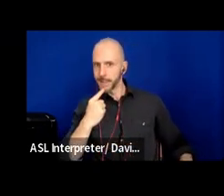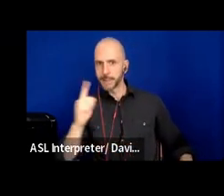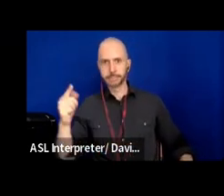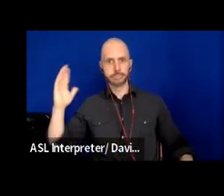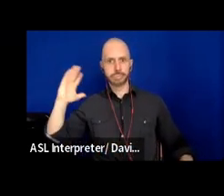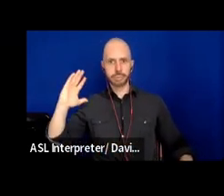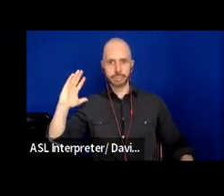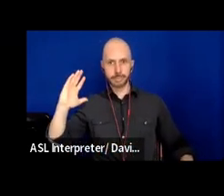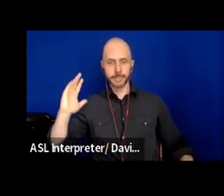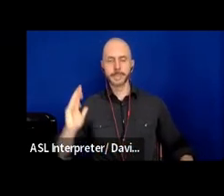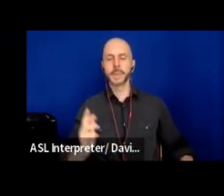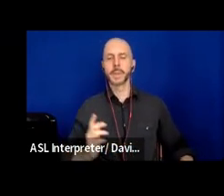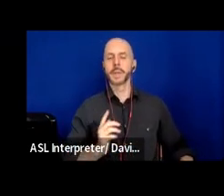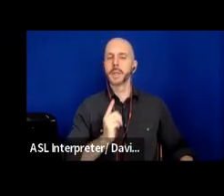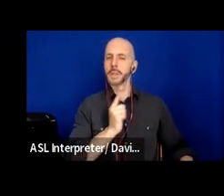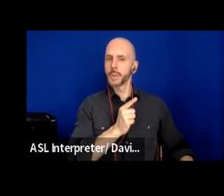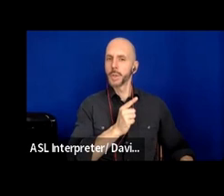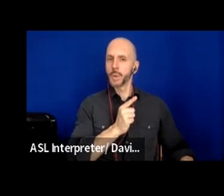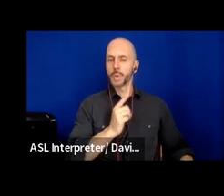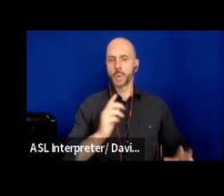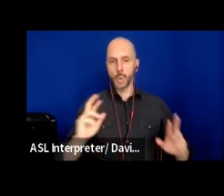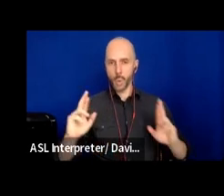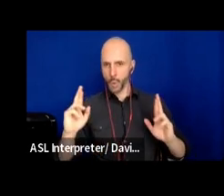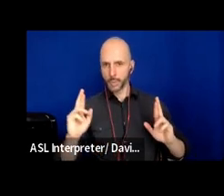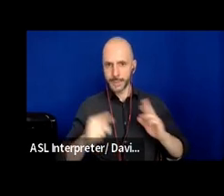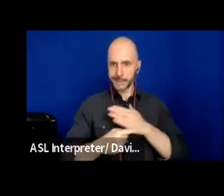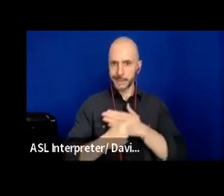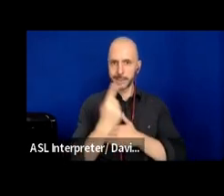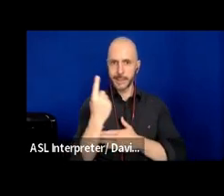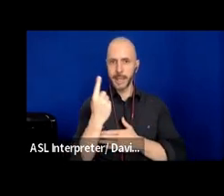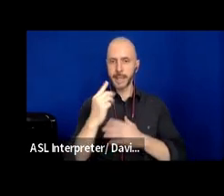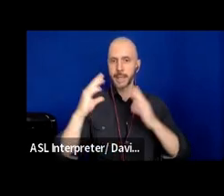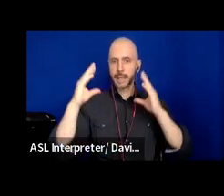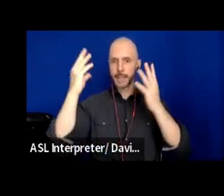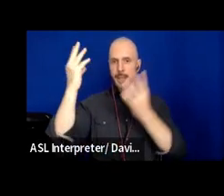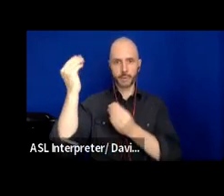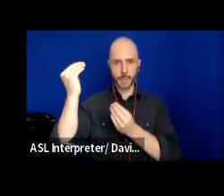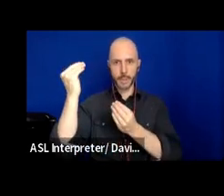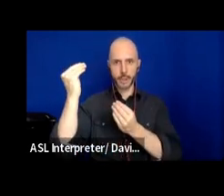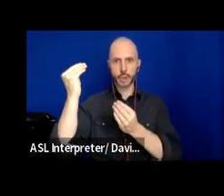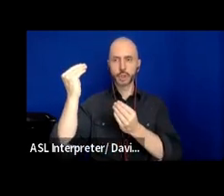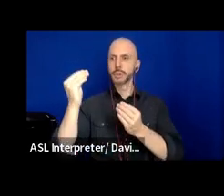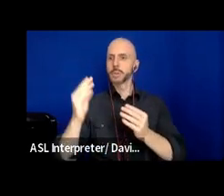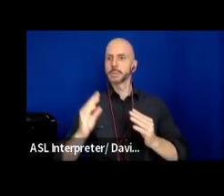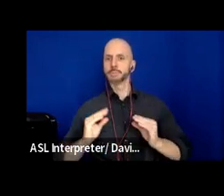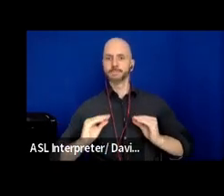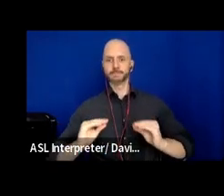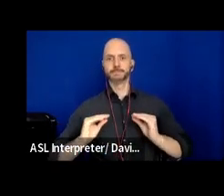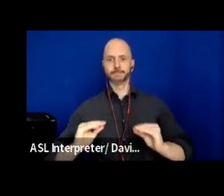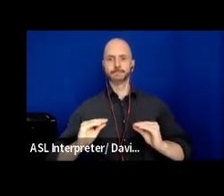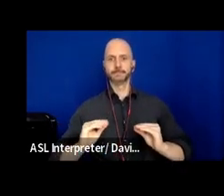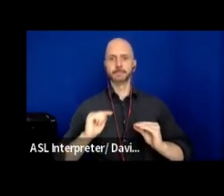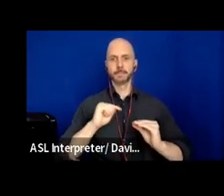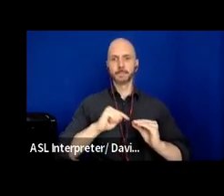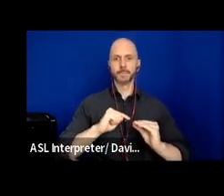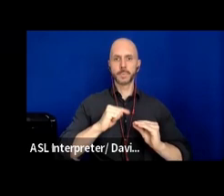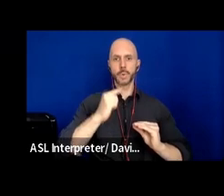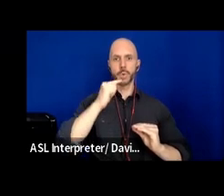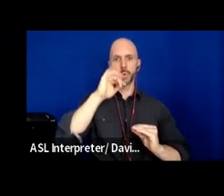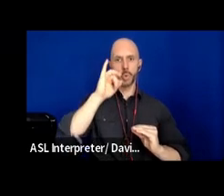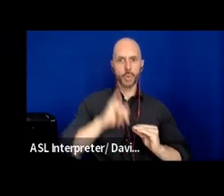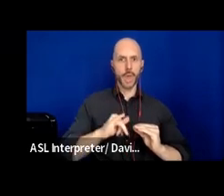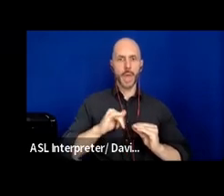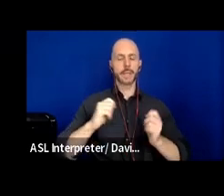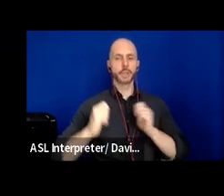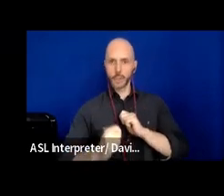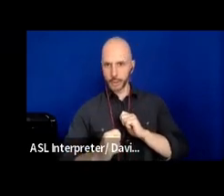how hopefully some of the content today is really getting us to think about ways that really interrupt, that process of